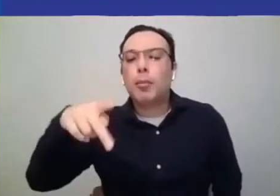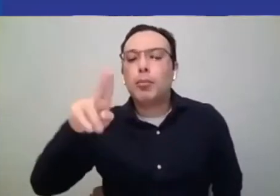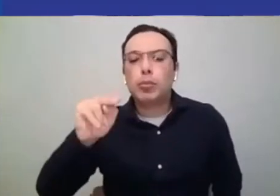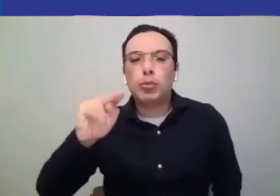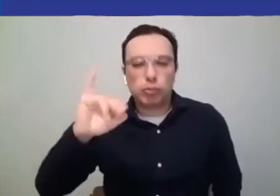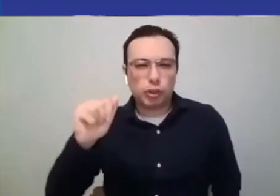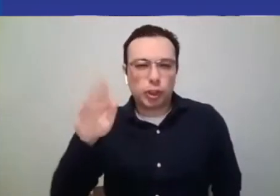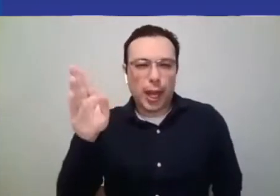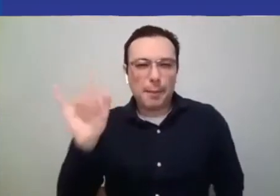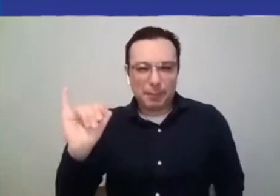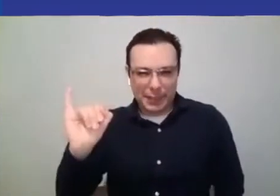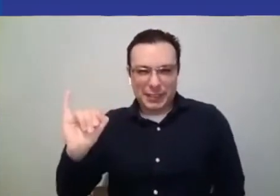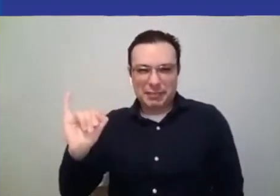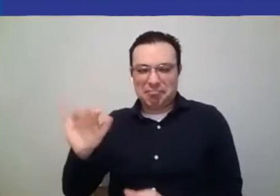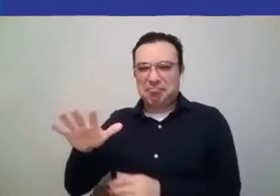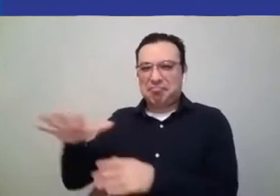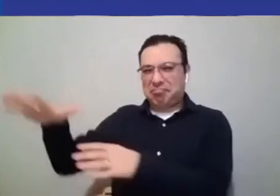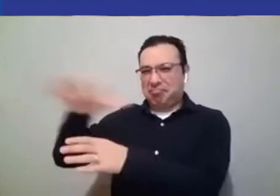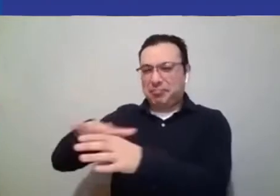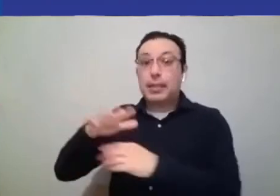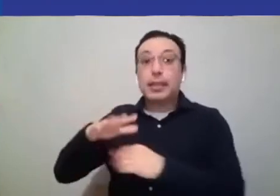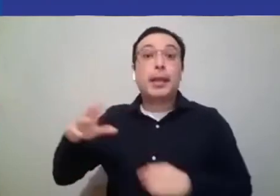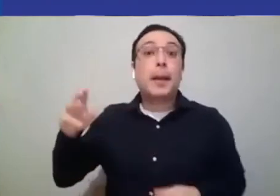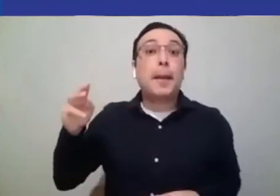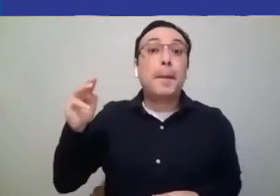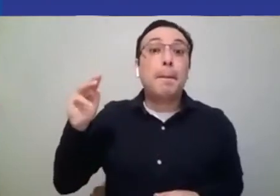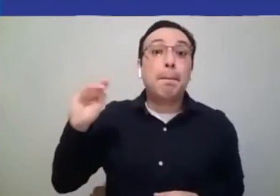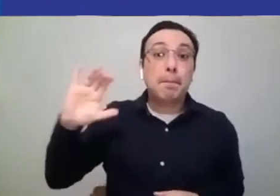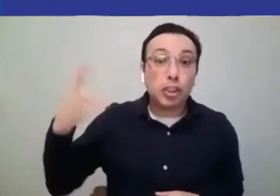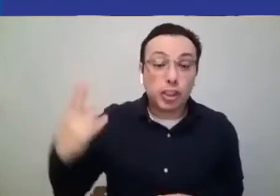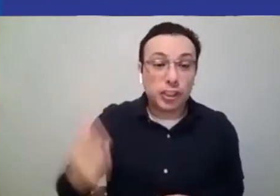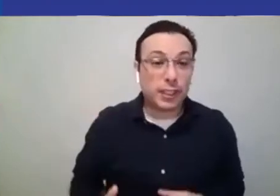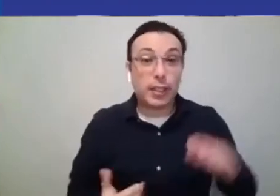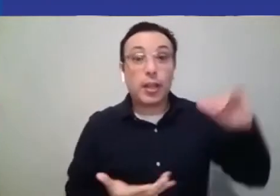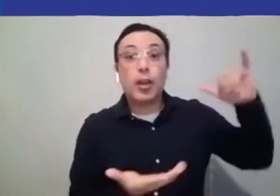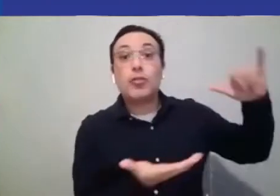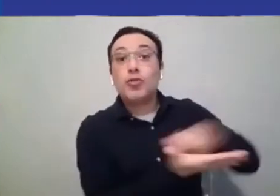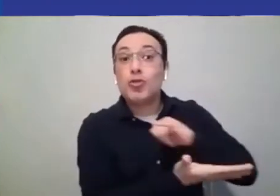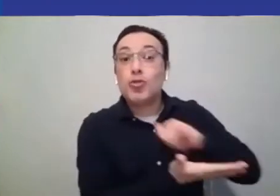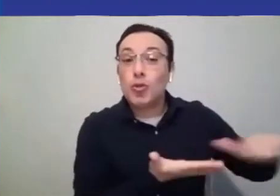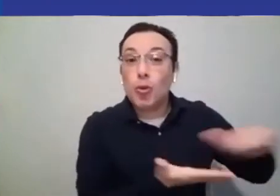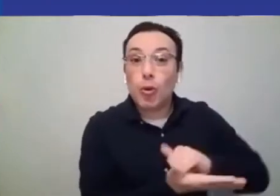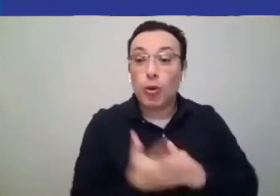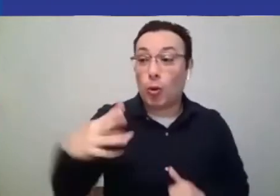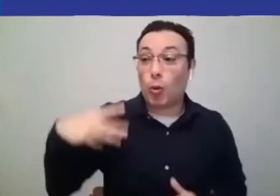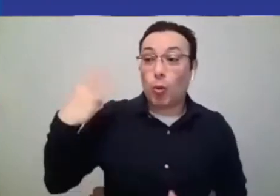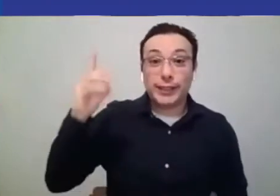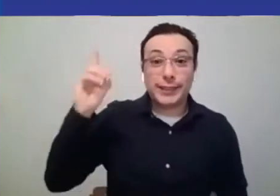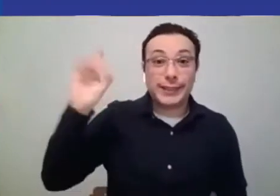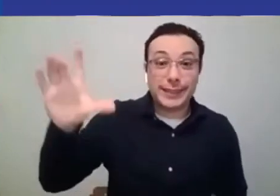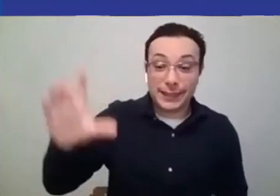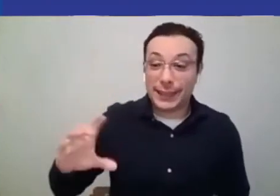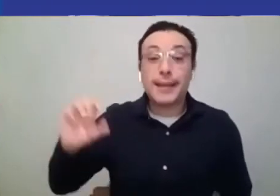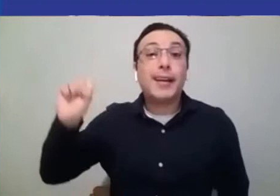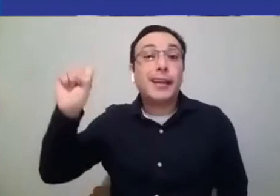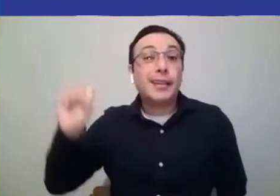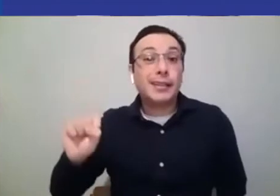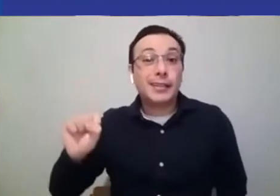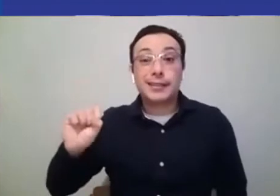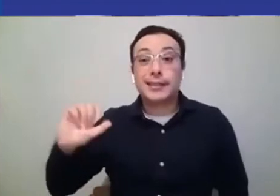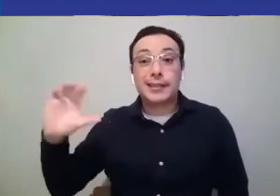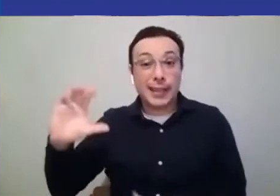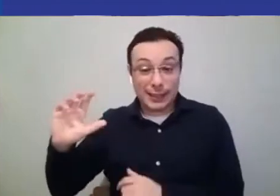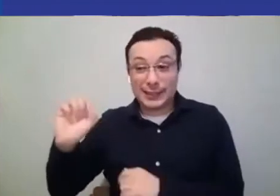from all over the East Coast. People would drive from Michigan, from New York, from DC, from South